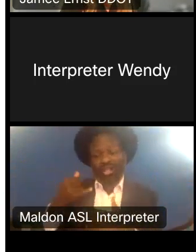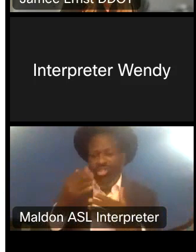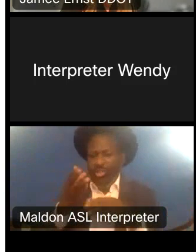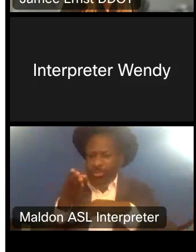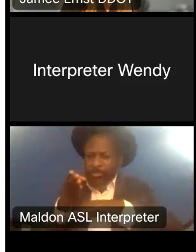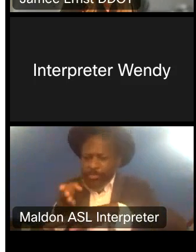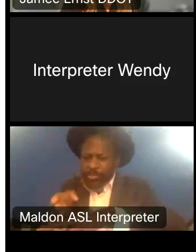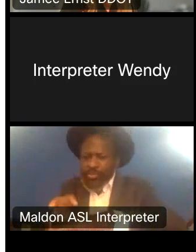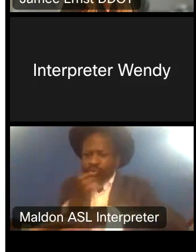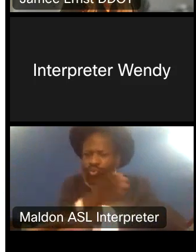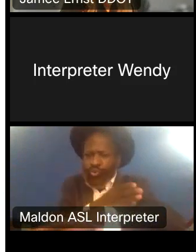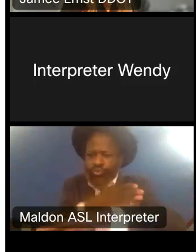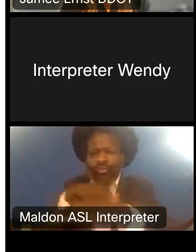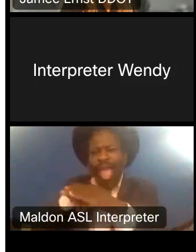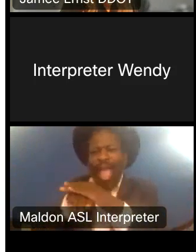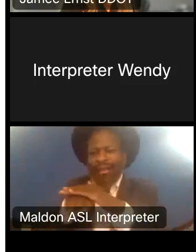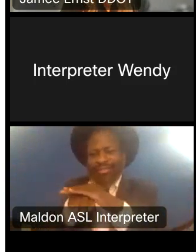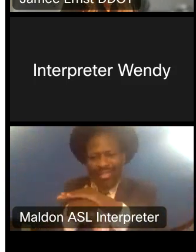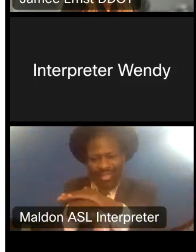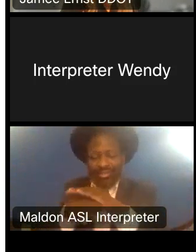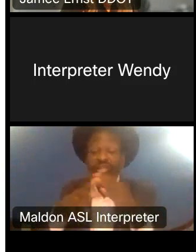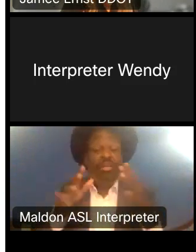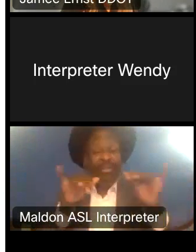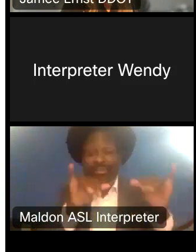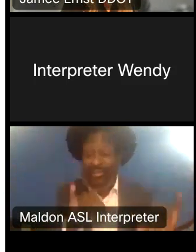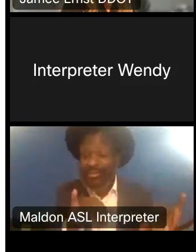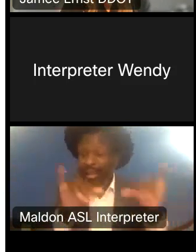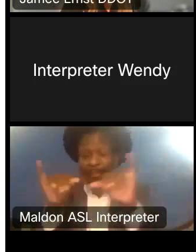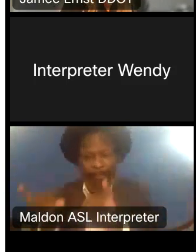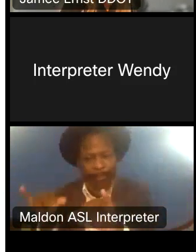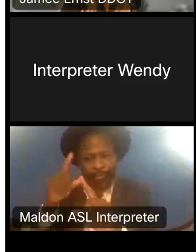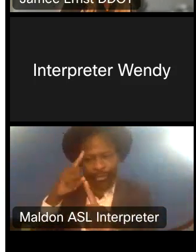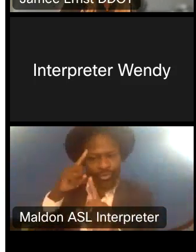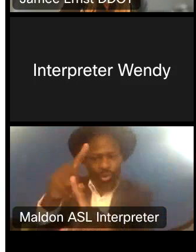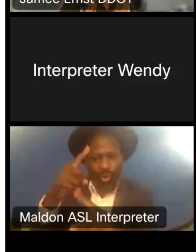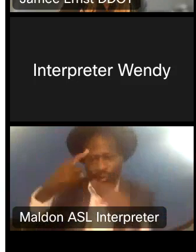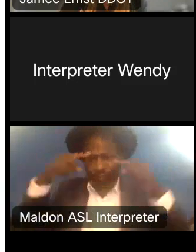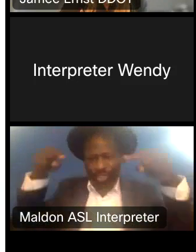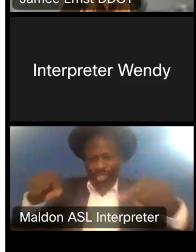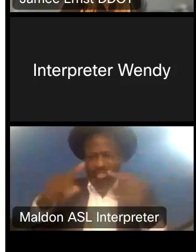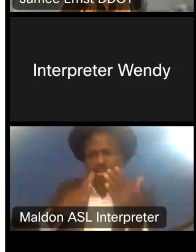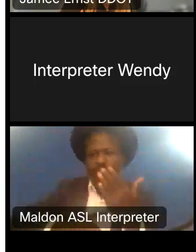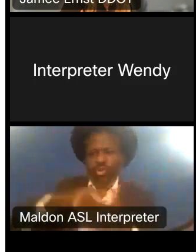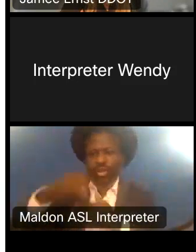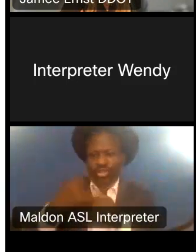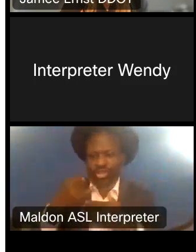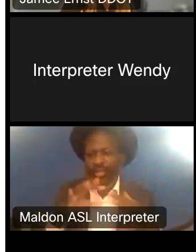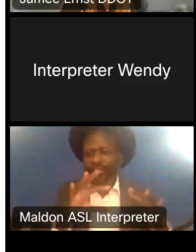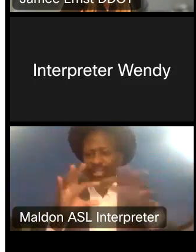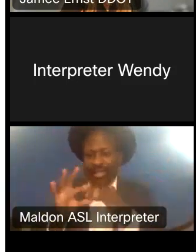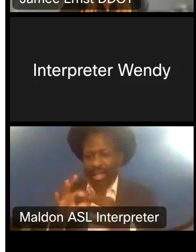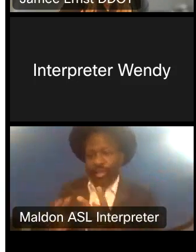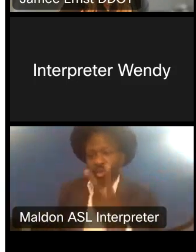access there. And that would be consistent with the objective of this project to connect to existing bike